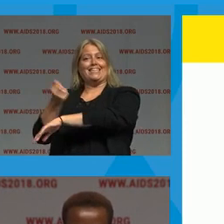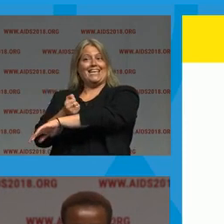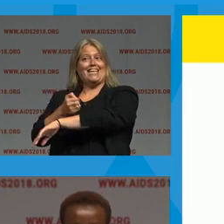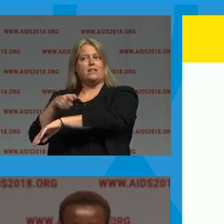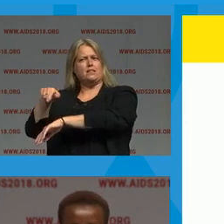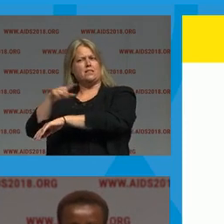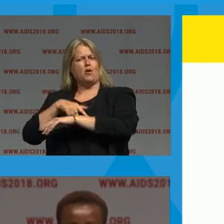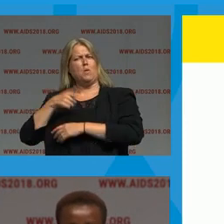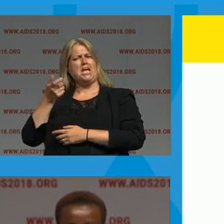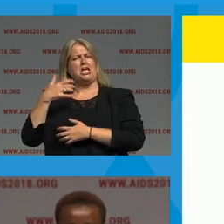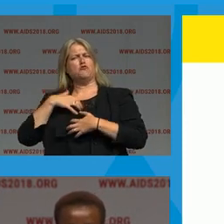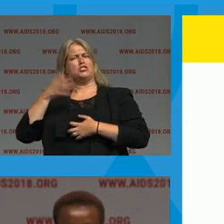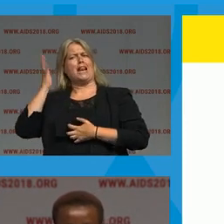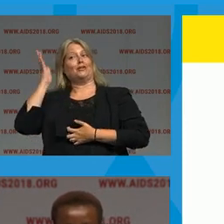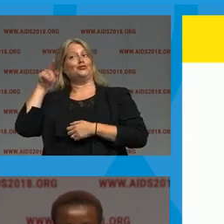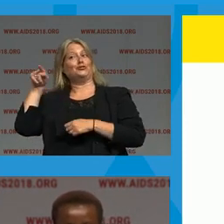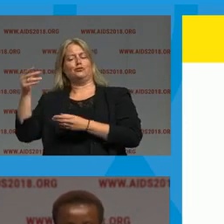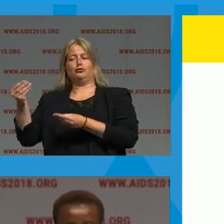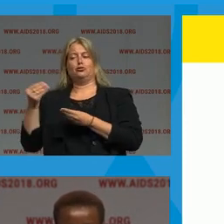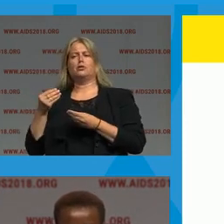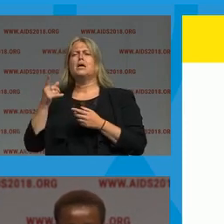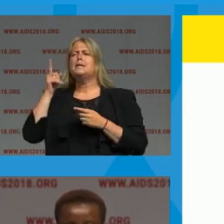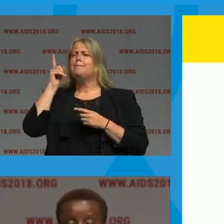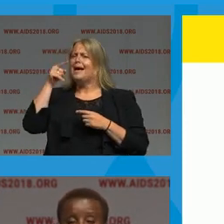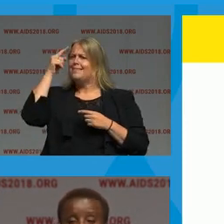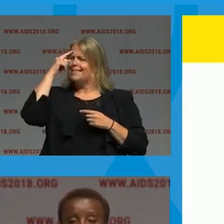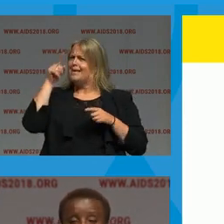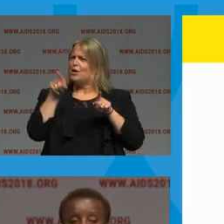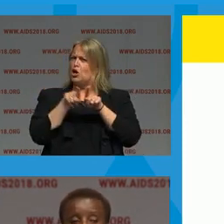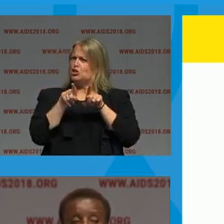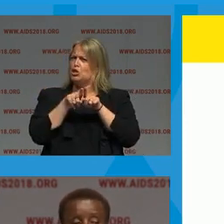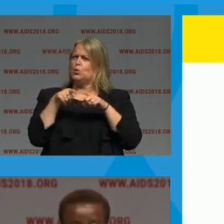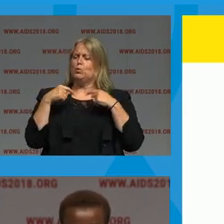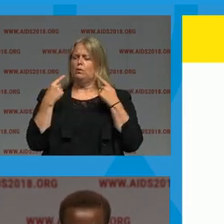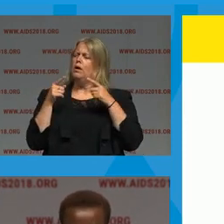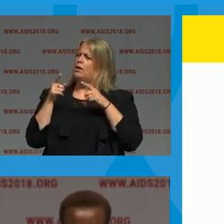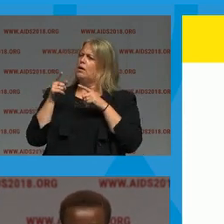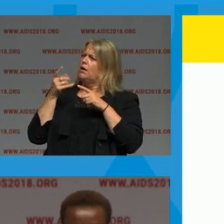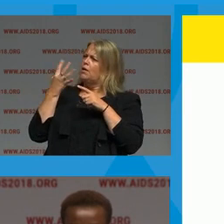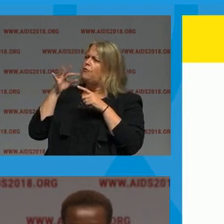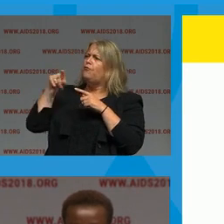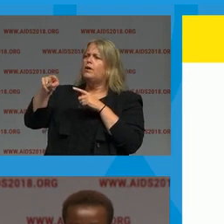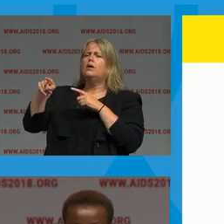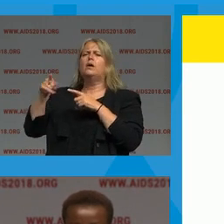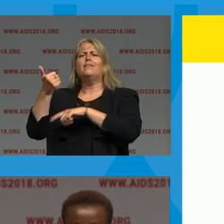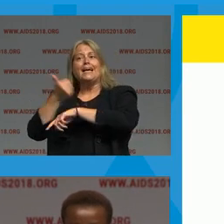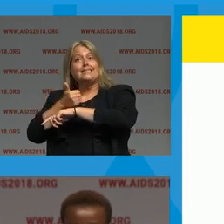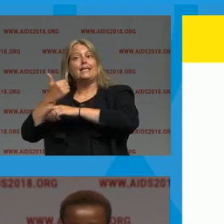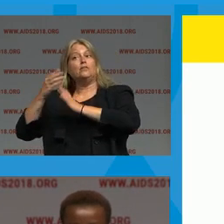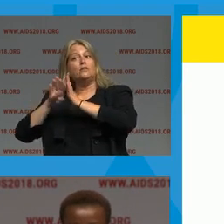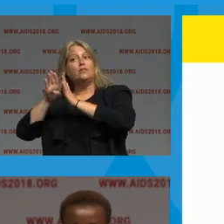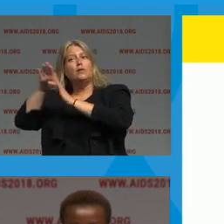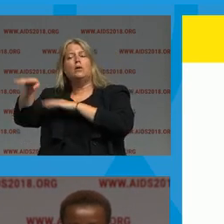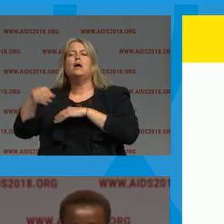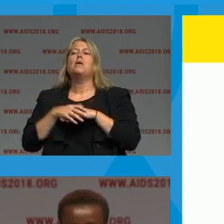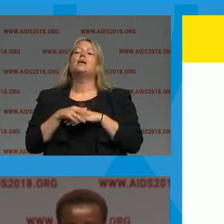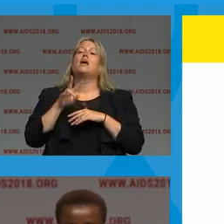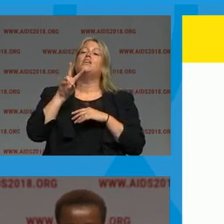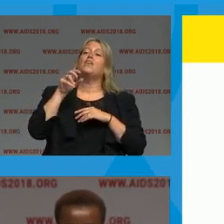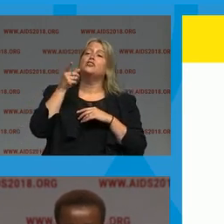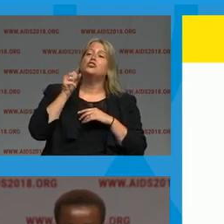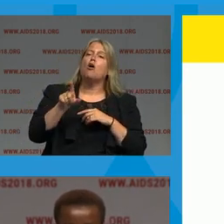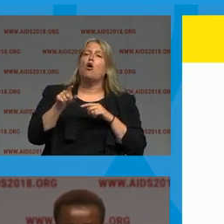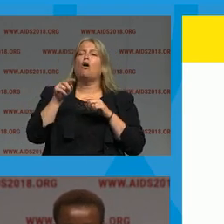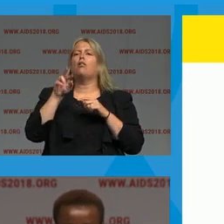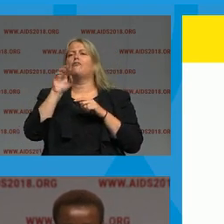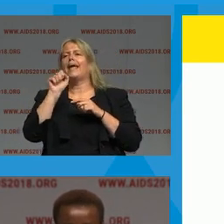lecture. But I think we also need to think about, as we are developing vaccines, the questions around vaginal rings,